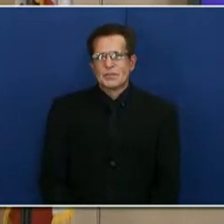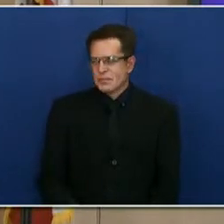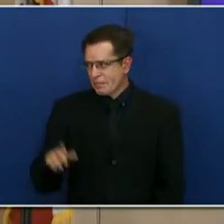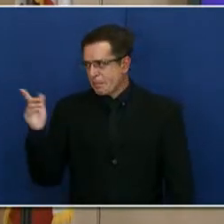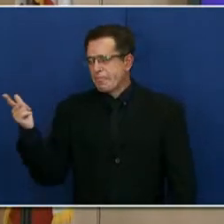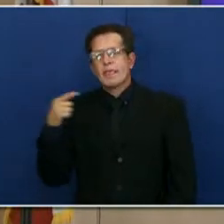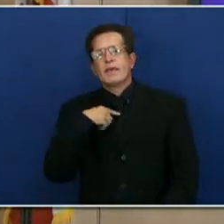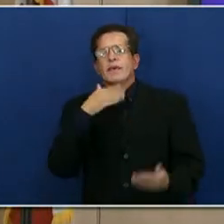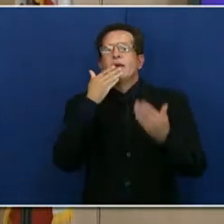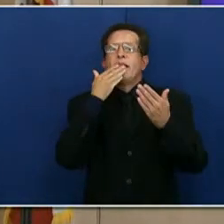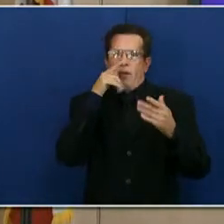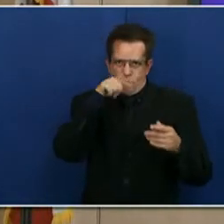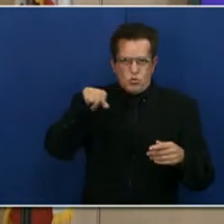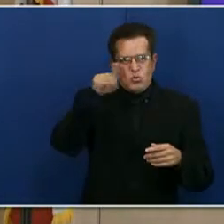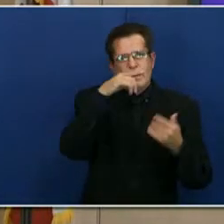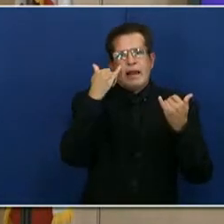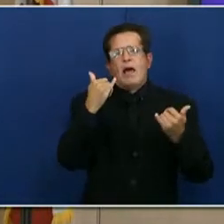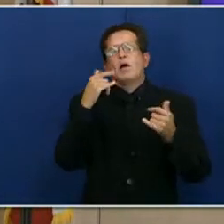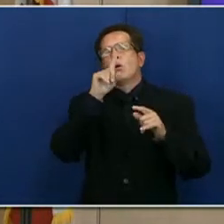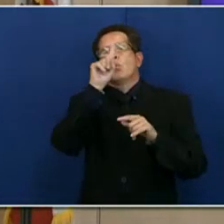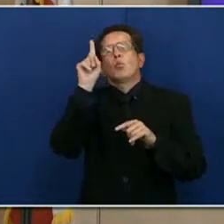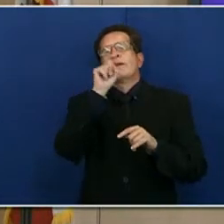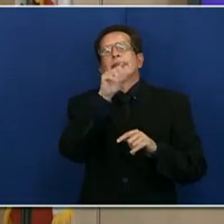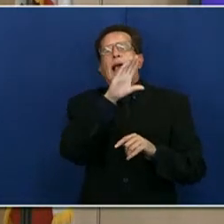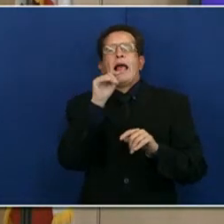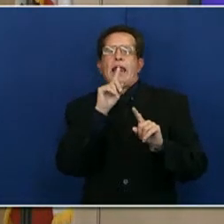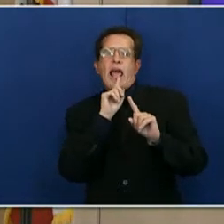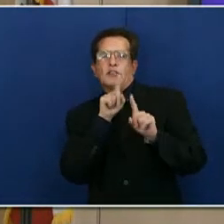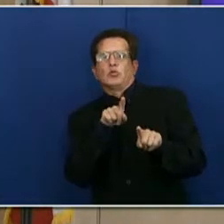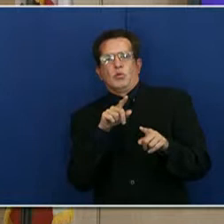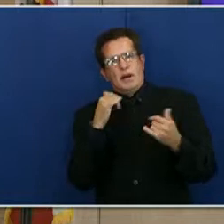Thank you, Dr. Wooten. We're going to go directly to the questions.